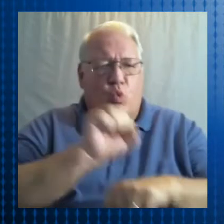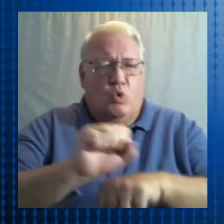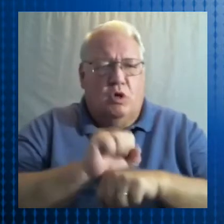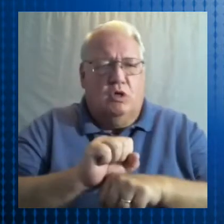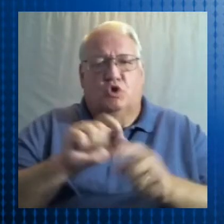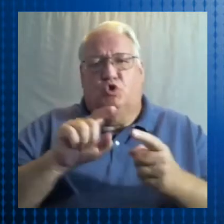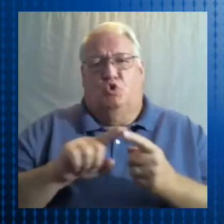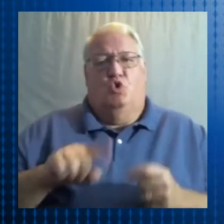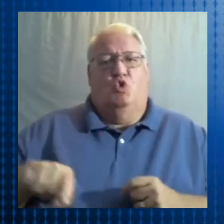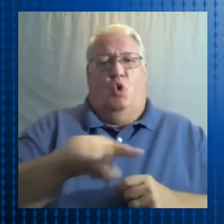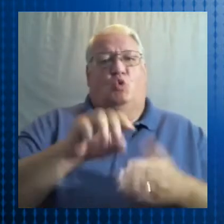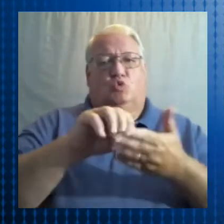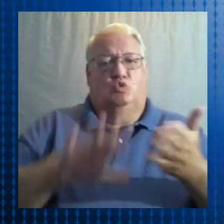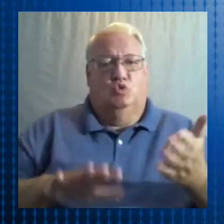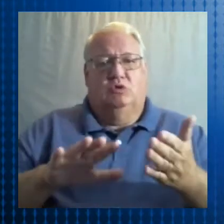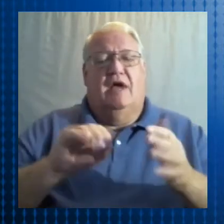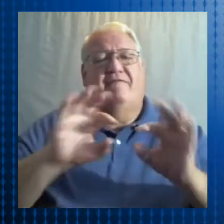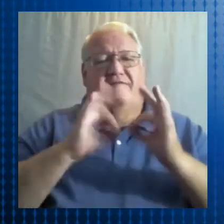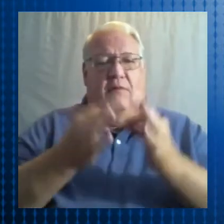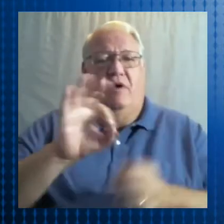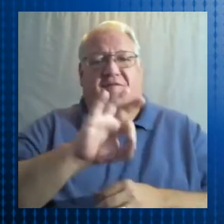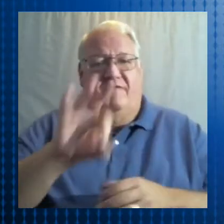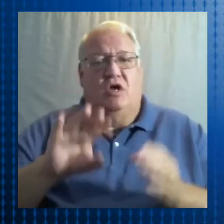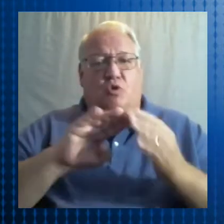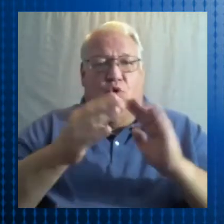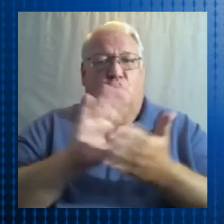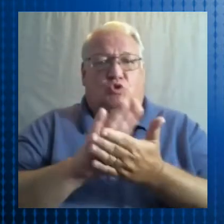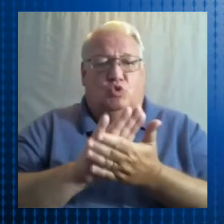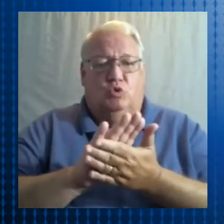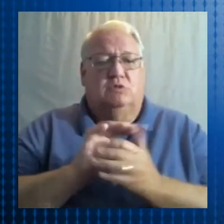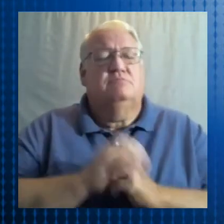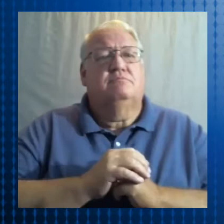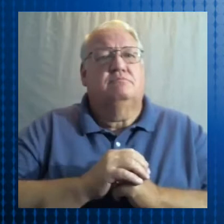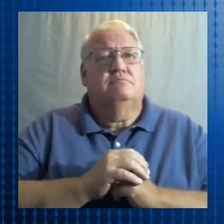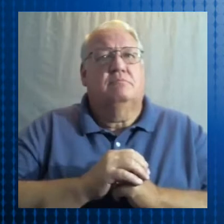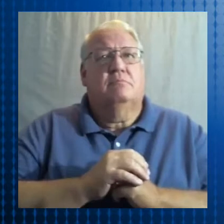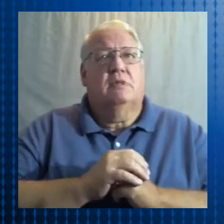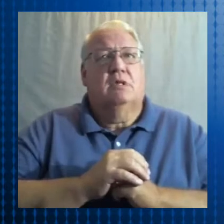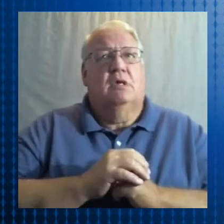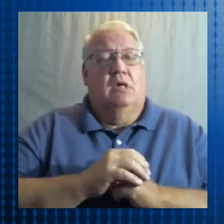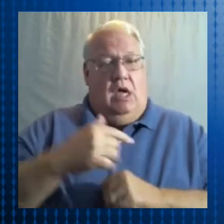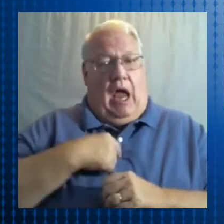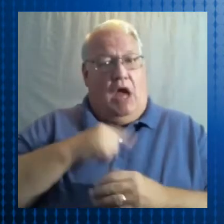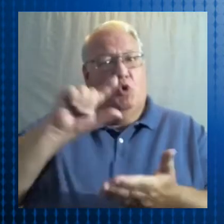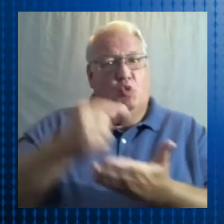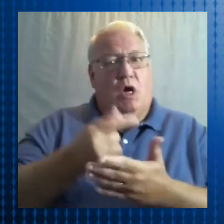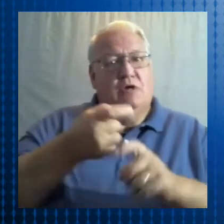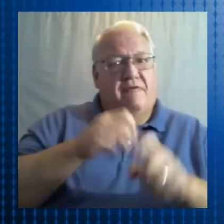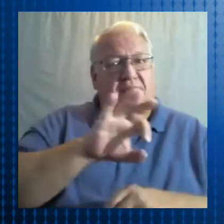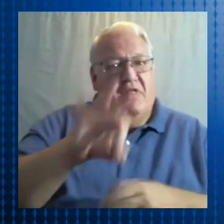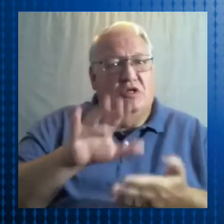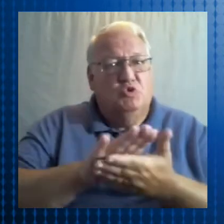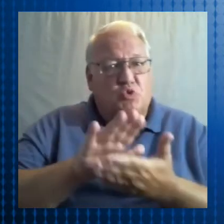of Flint Community Schools, and our community is too. As a product of Flint Community Schools myself, I have chosen